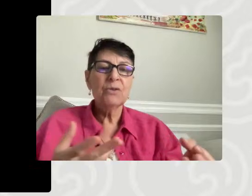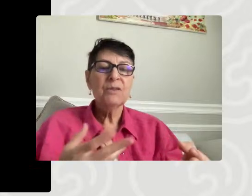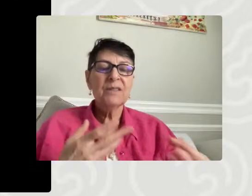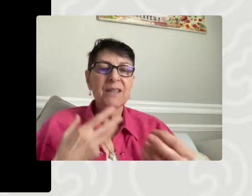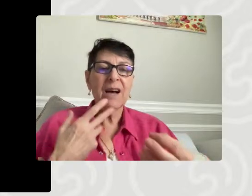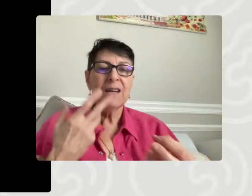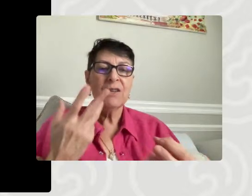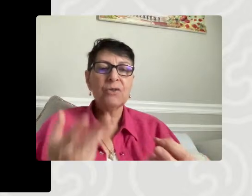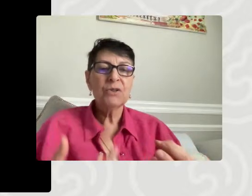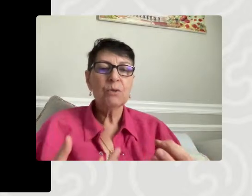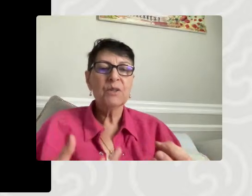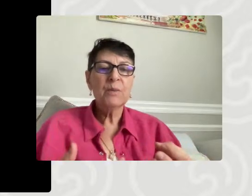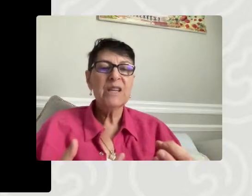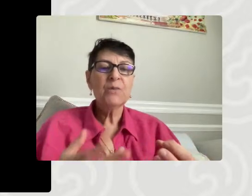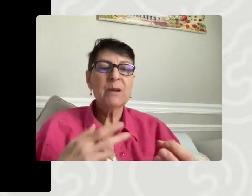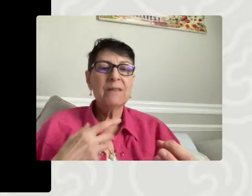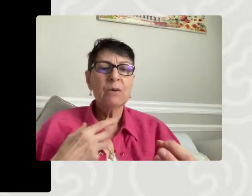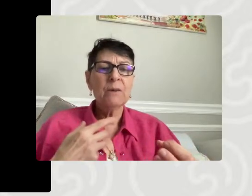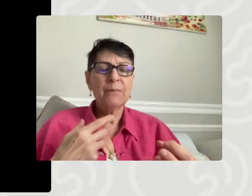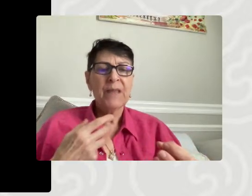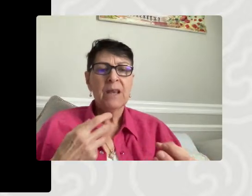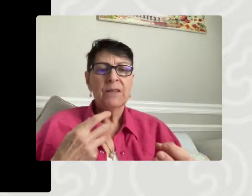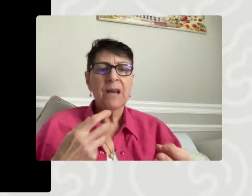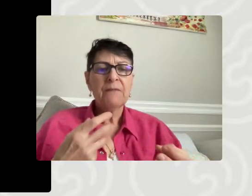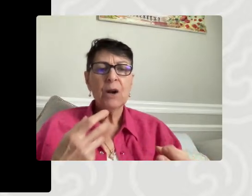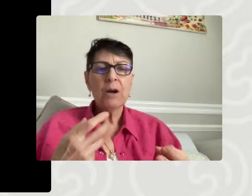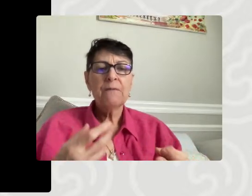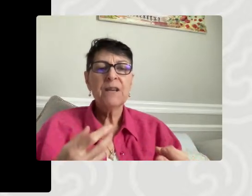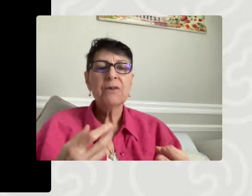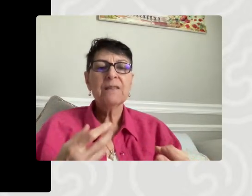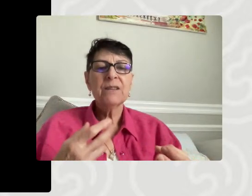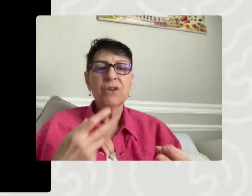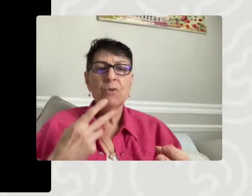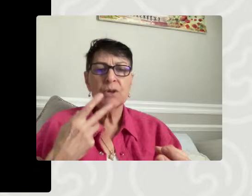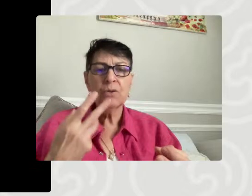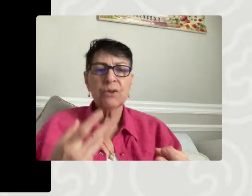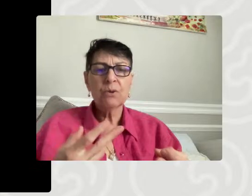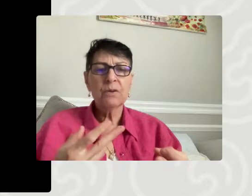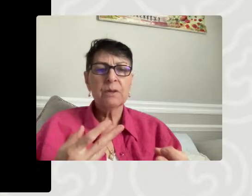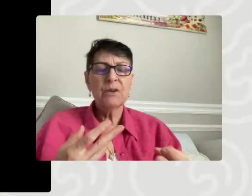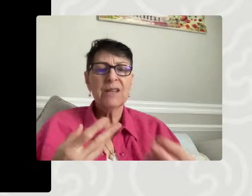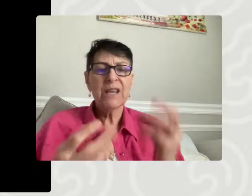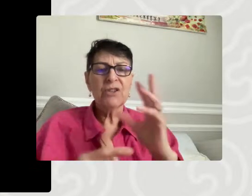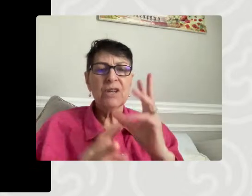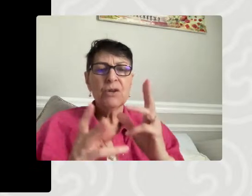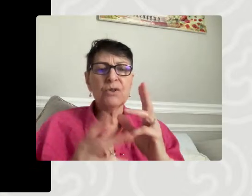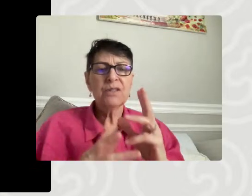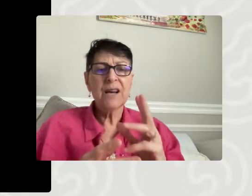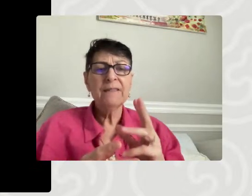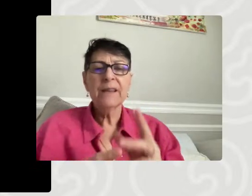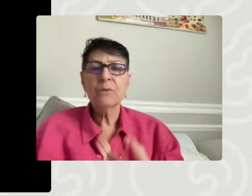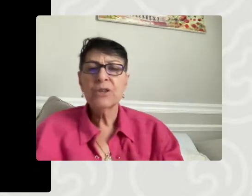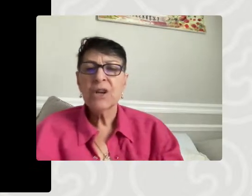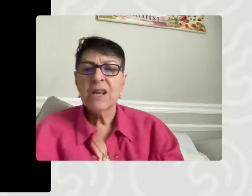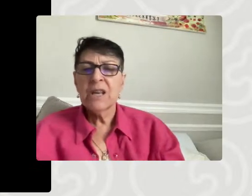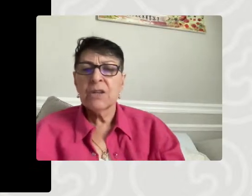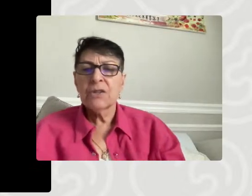some do sign and use oral speech, but there are deaf and hard of hearing that don't use oral communication and use